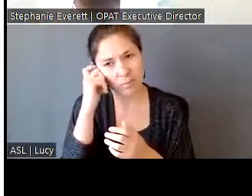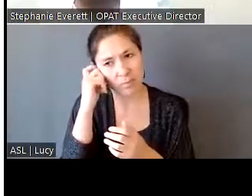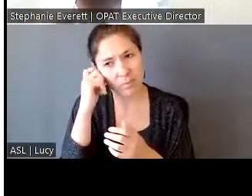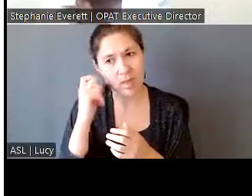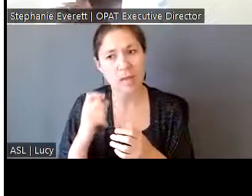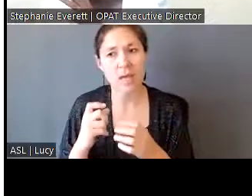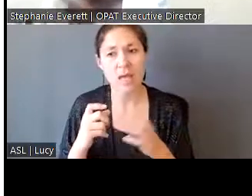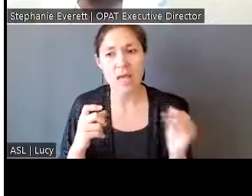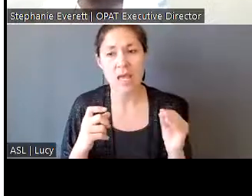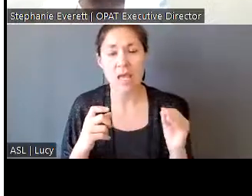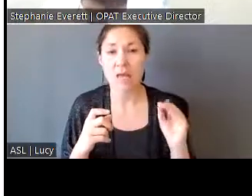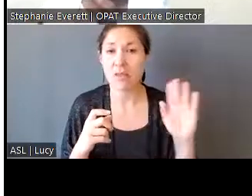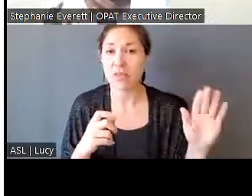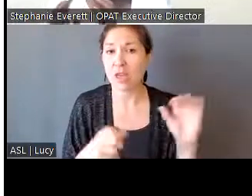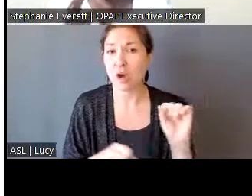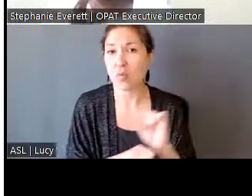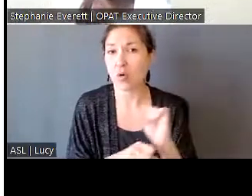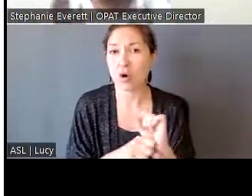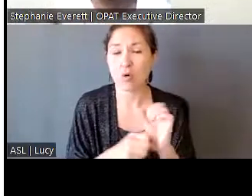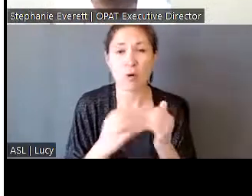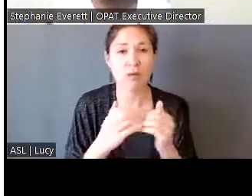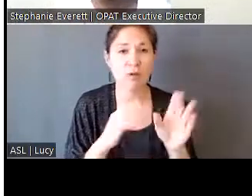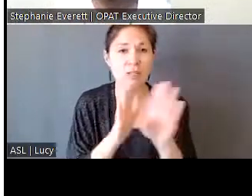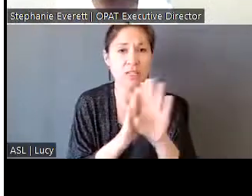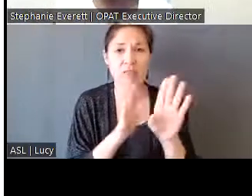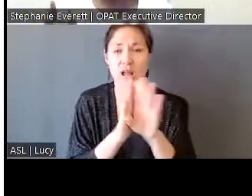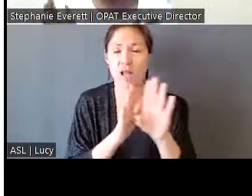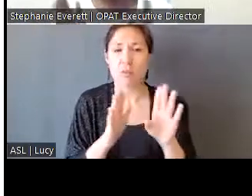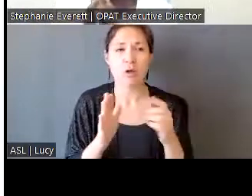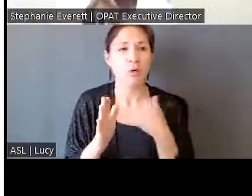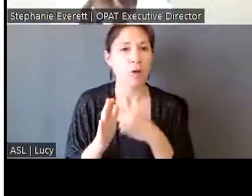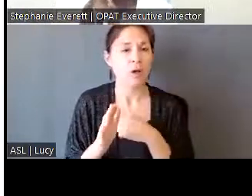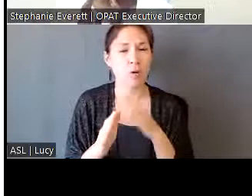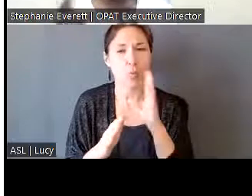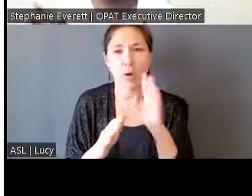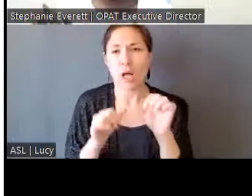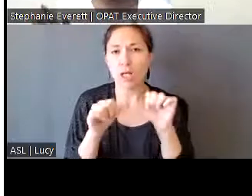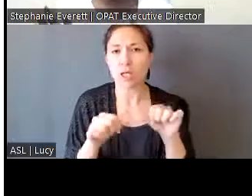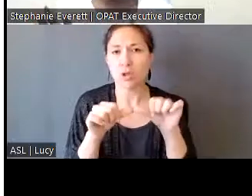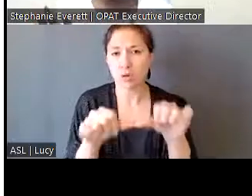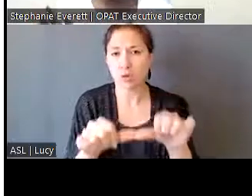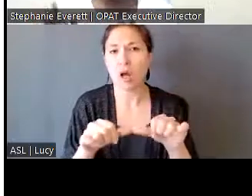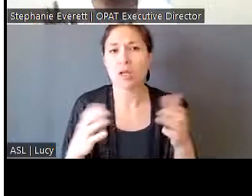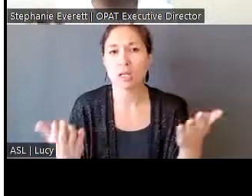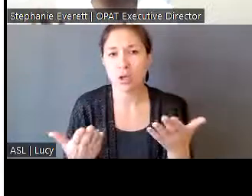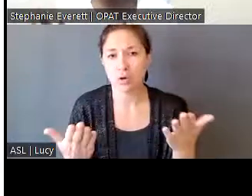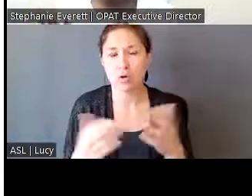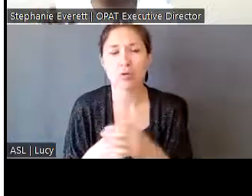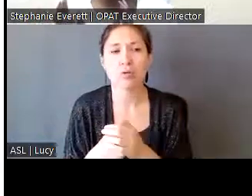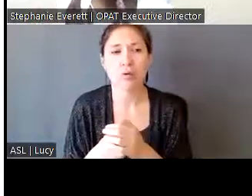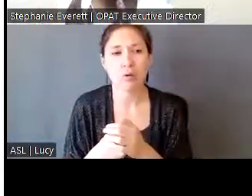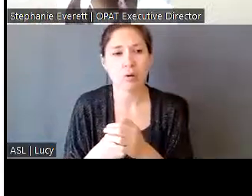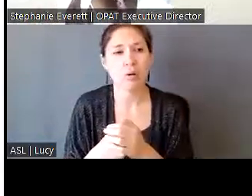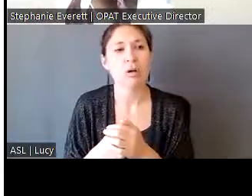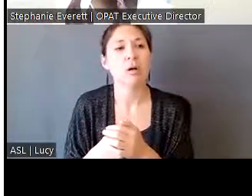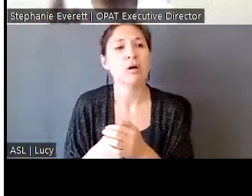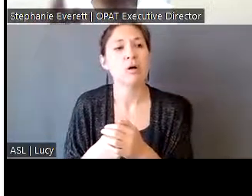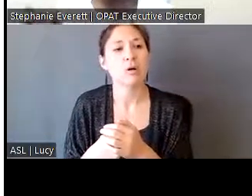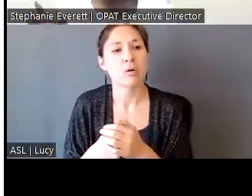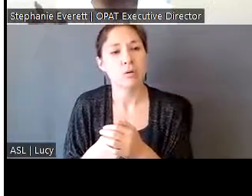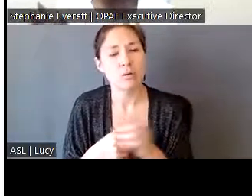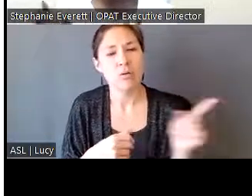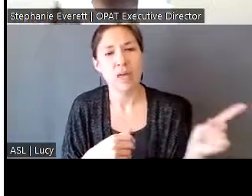doing that with our youth. We will be doing a get to know OPAT. We have attended programs in